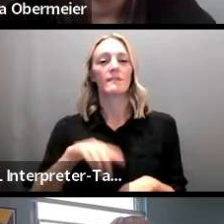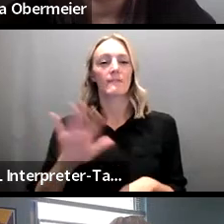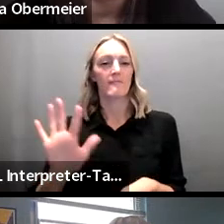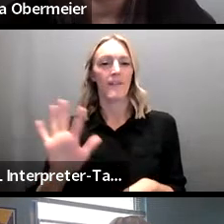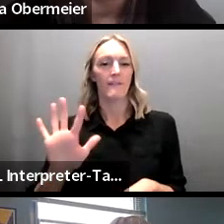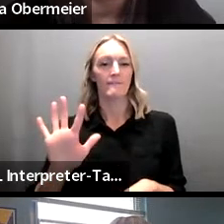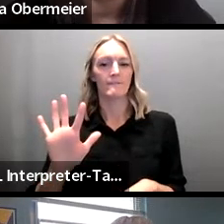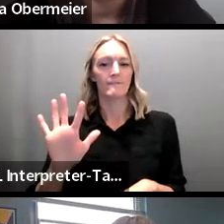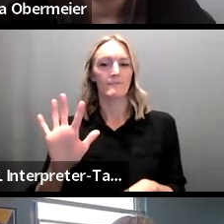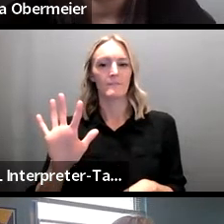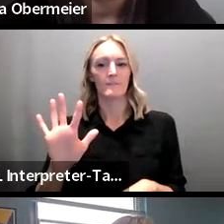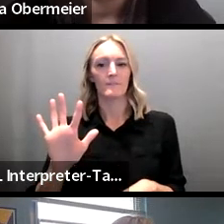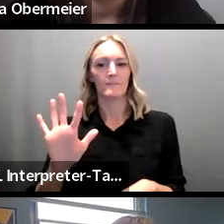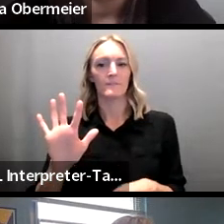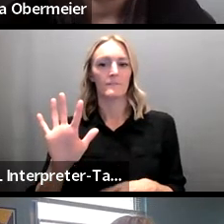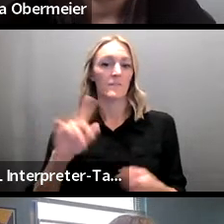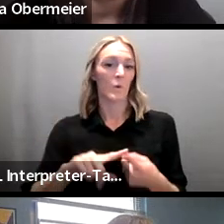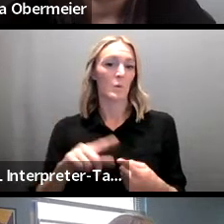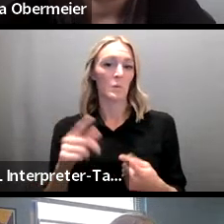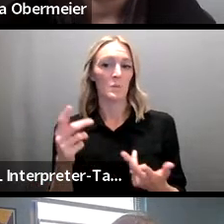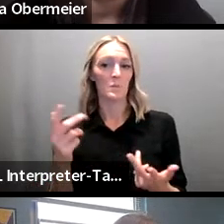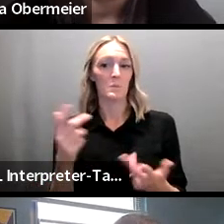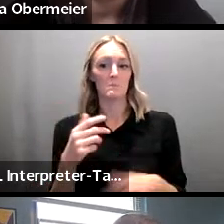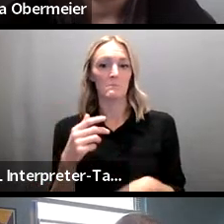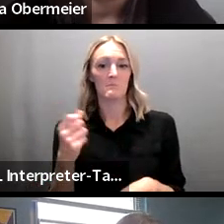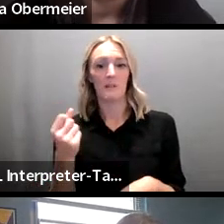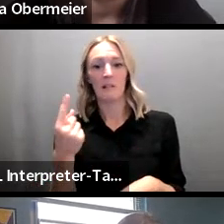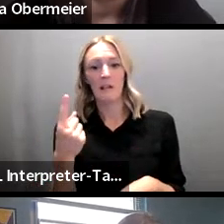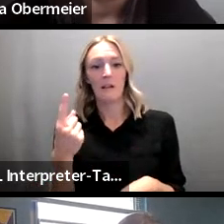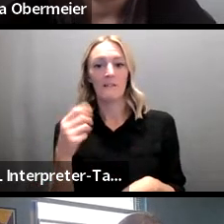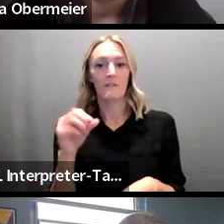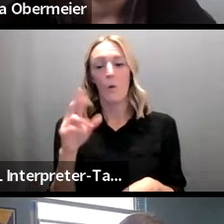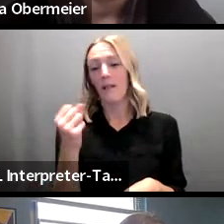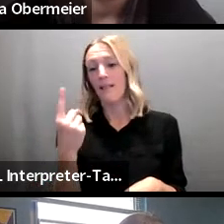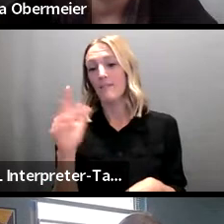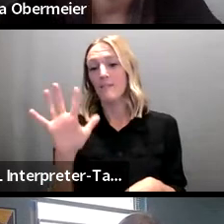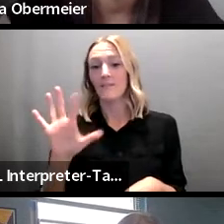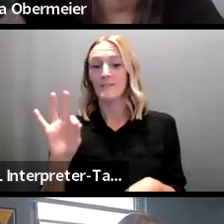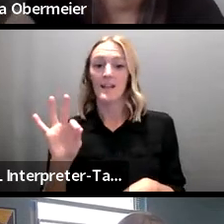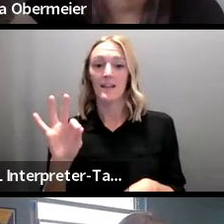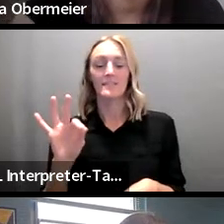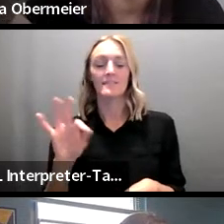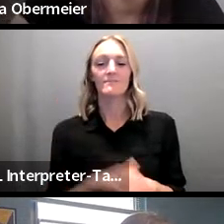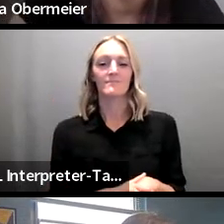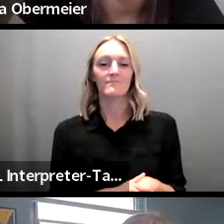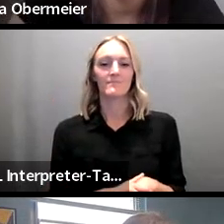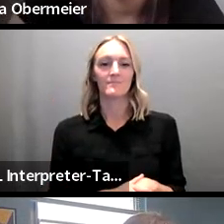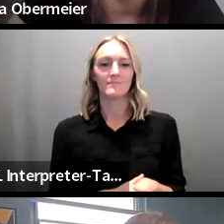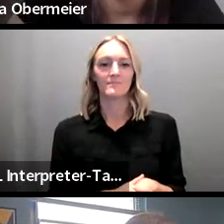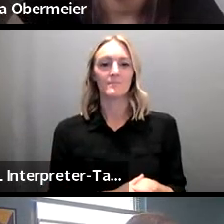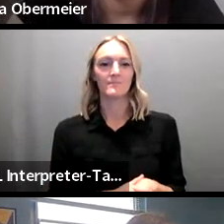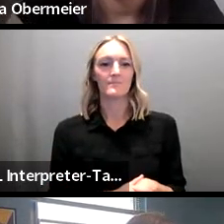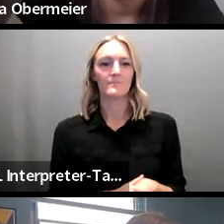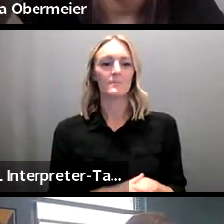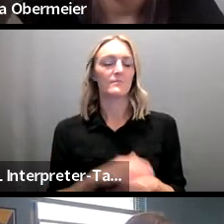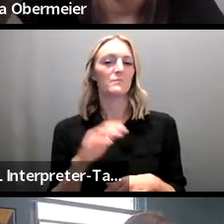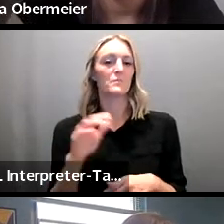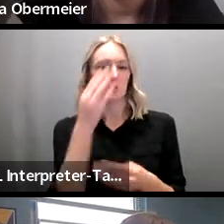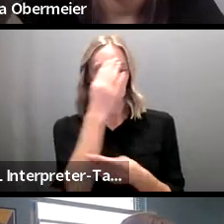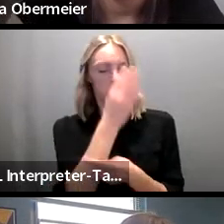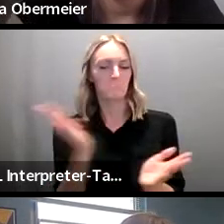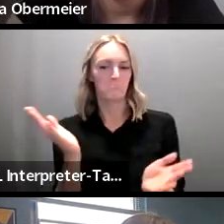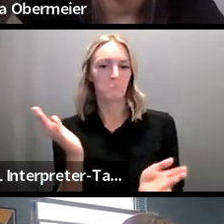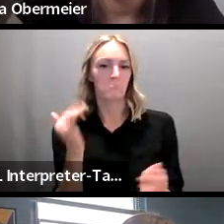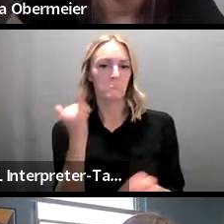till 11 or 11:59. Just wanted to make you all aware of that. If you